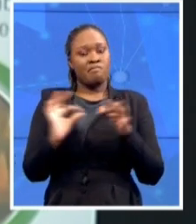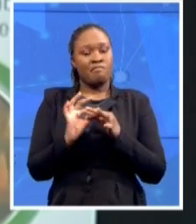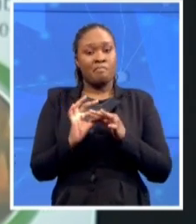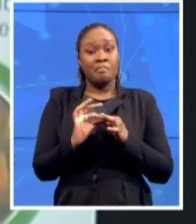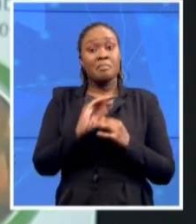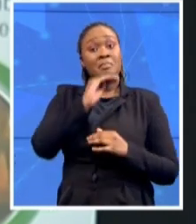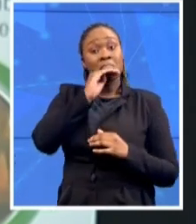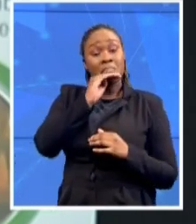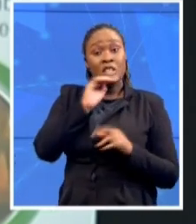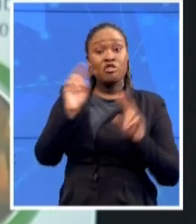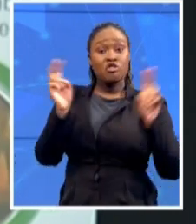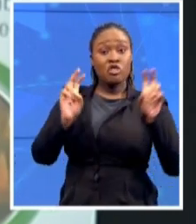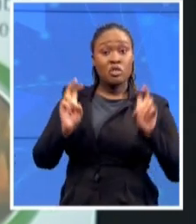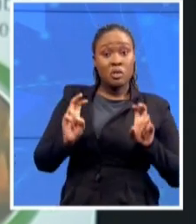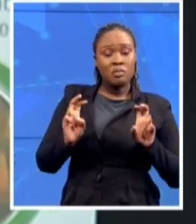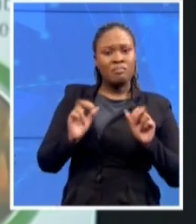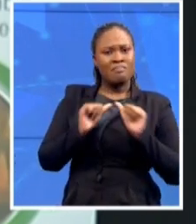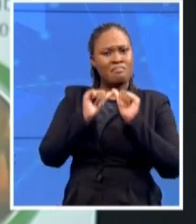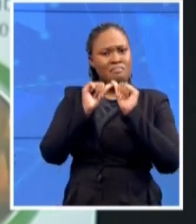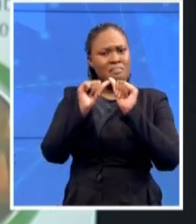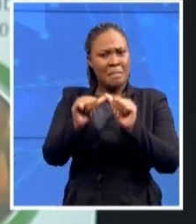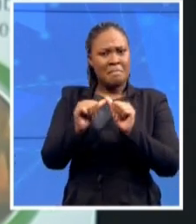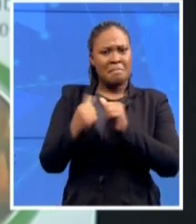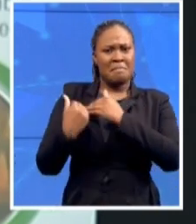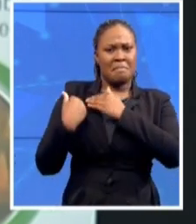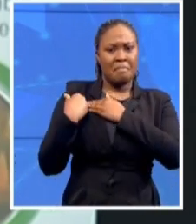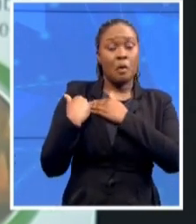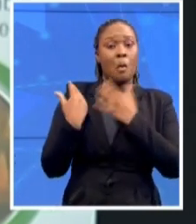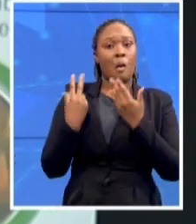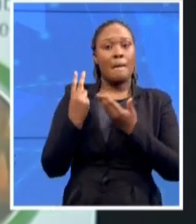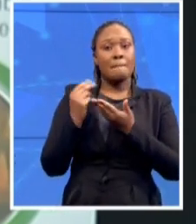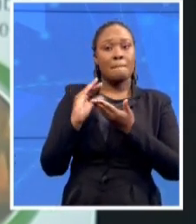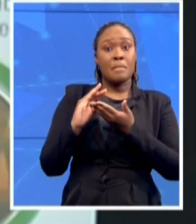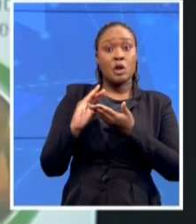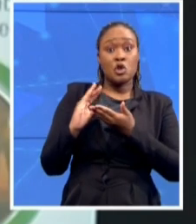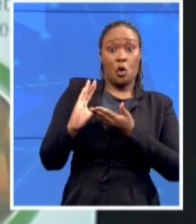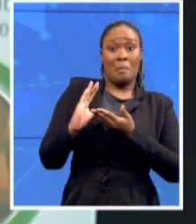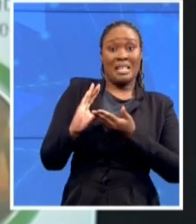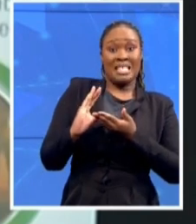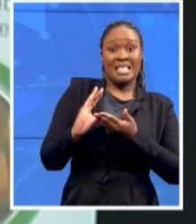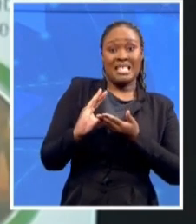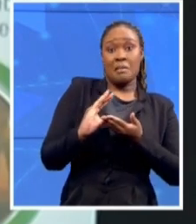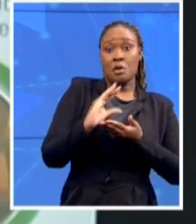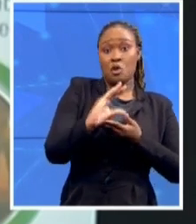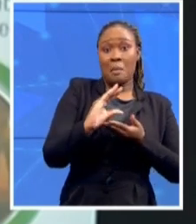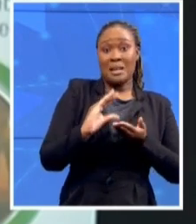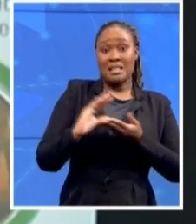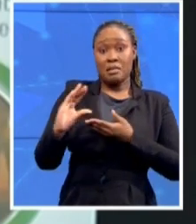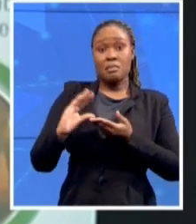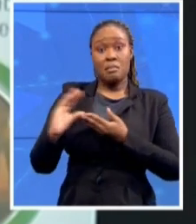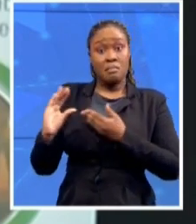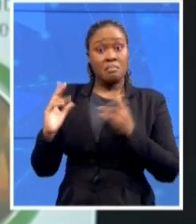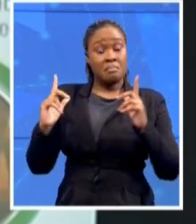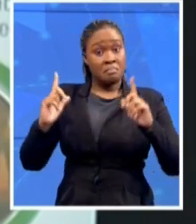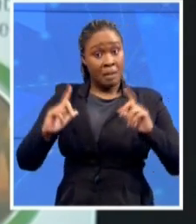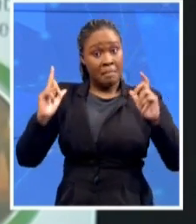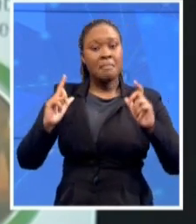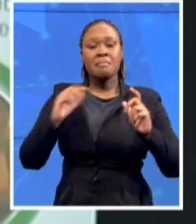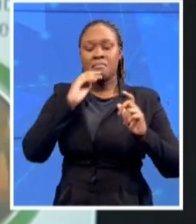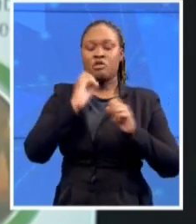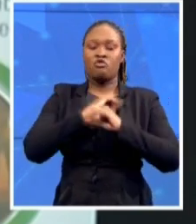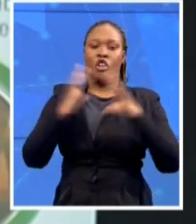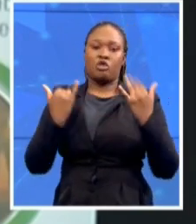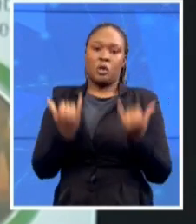need to get this procurement on the go, we are going to proceed today, as I've announced. We